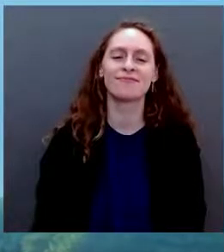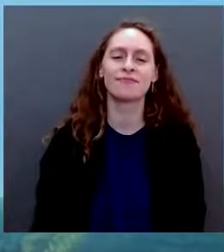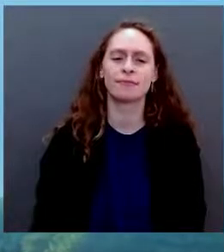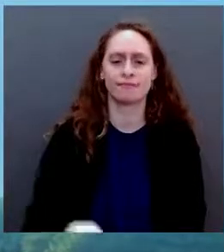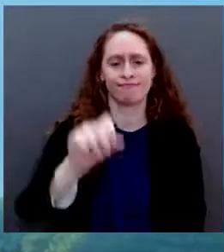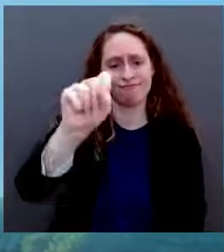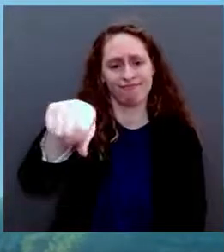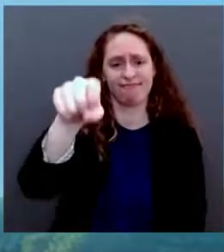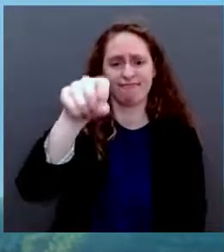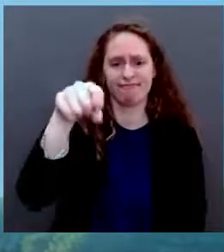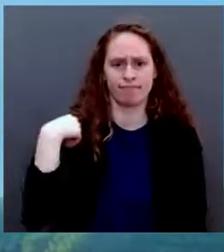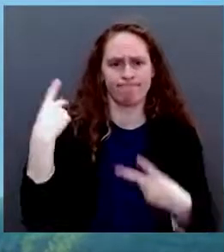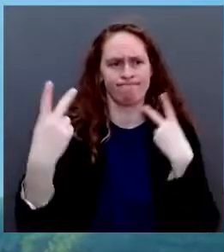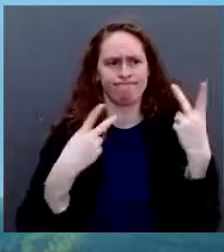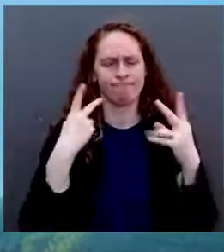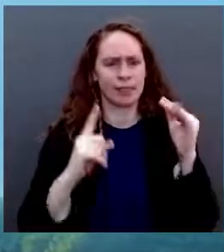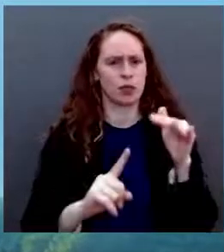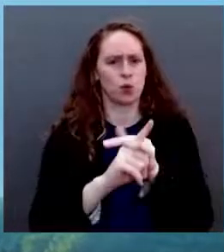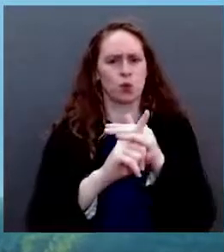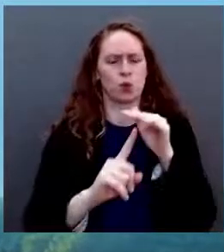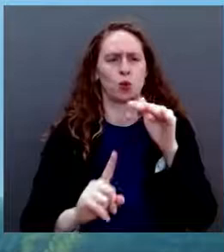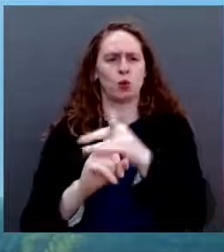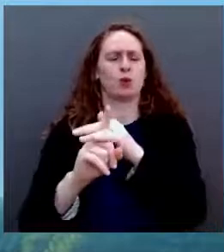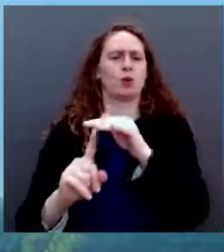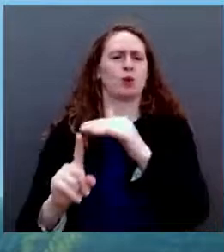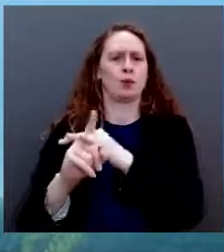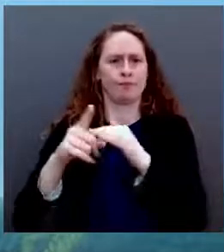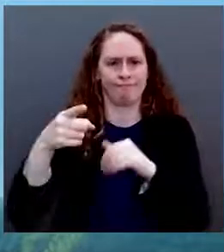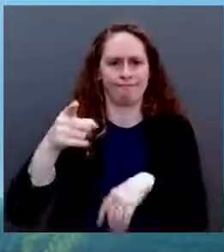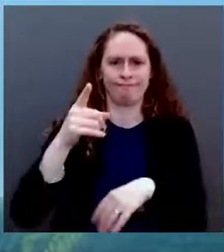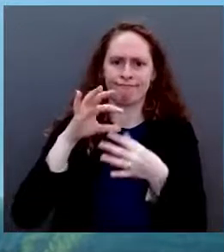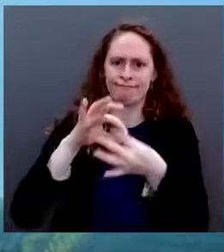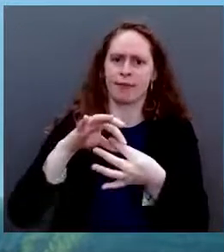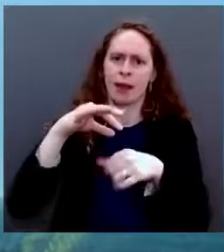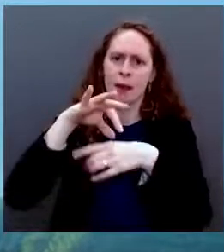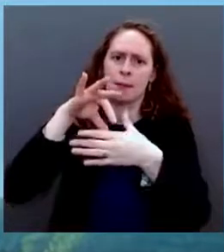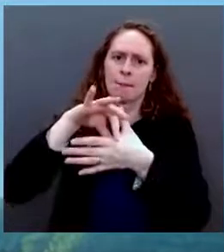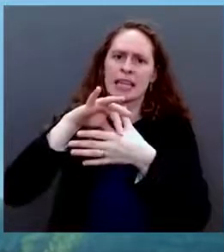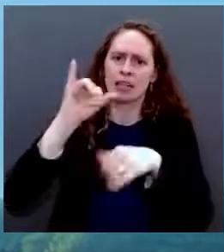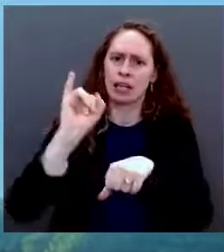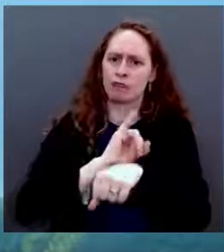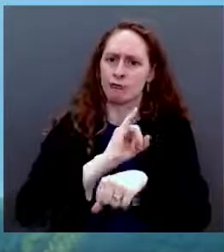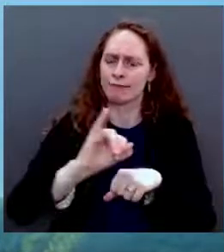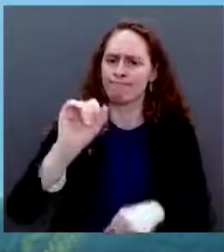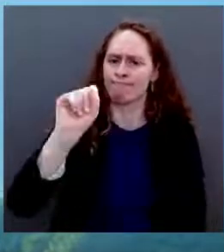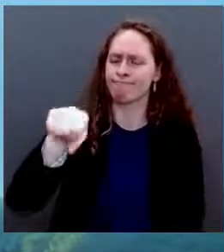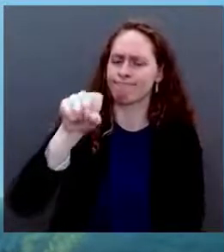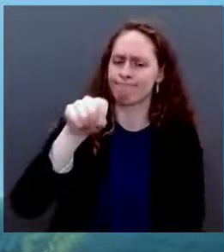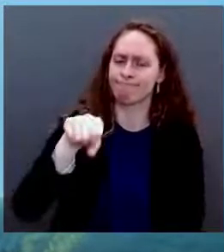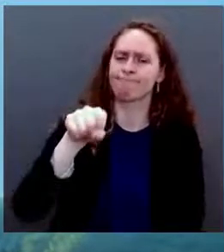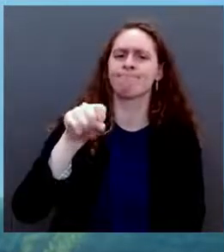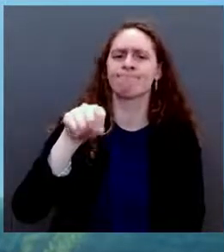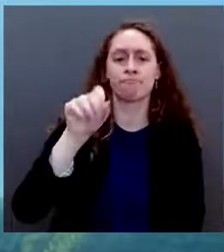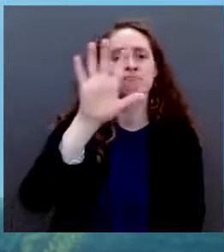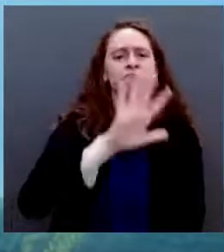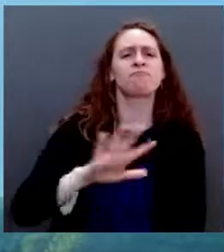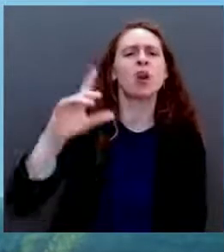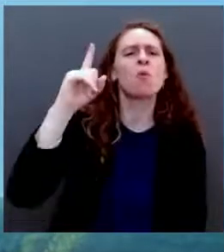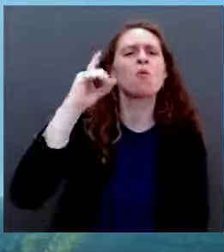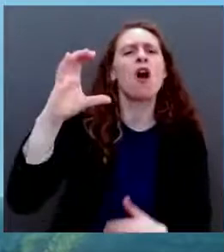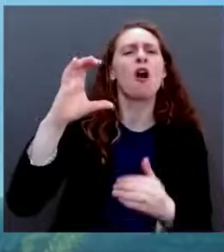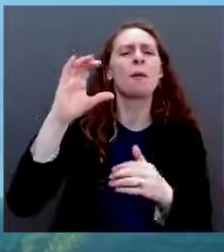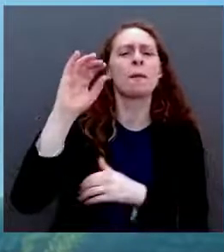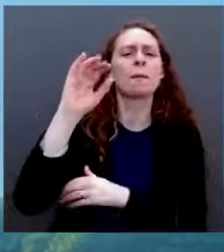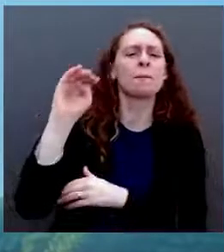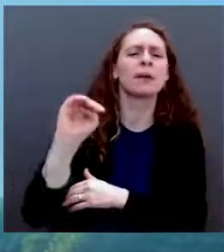$375 million in grants for expanded facilities and new construction of new facilities. Now, we want to get to work right